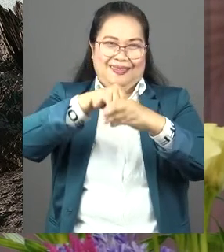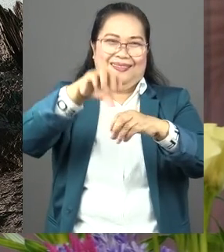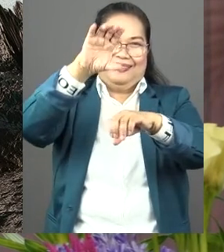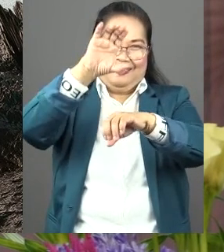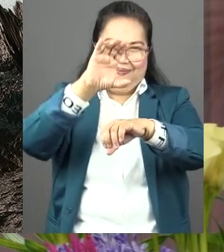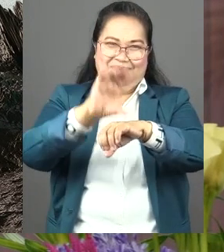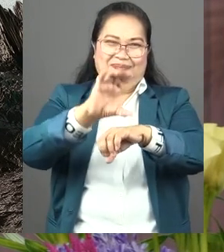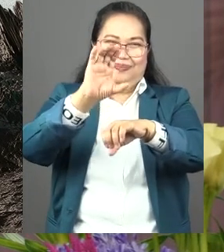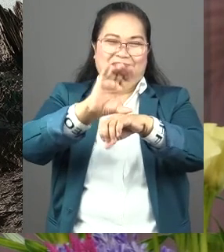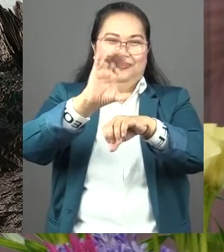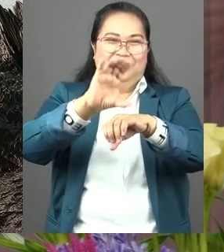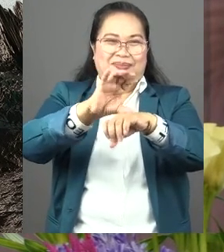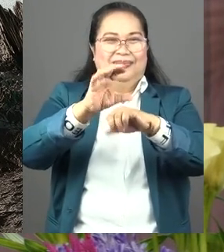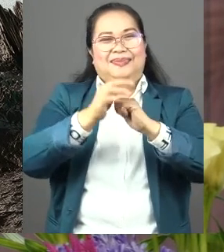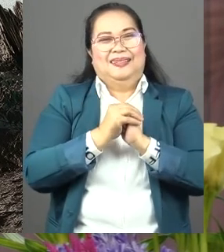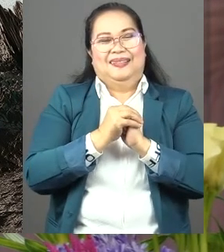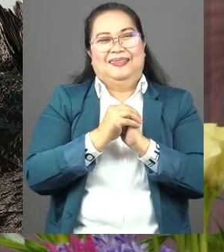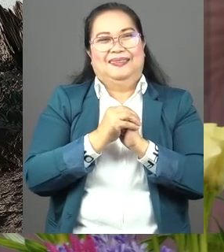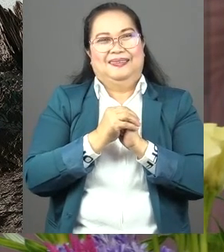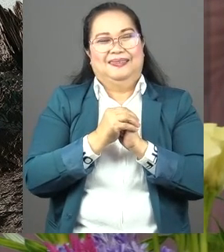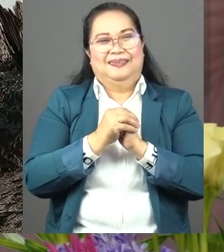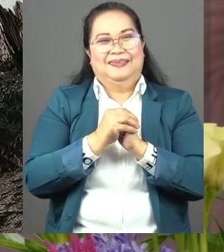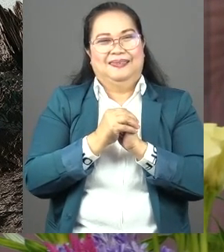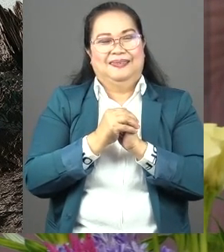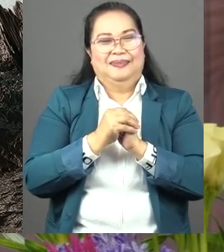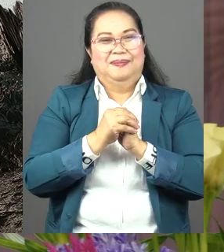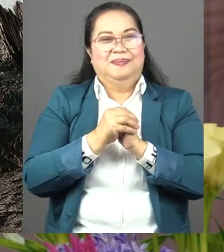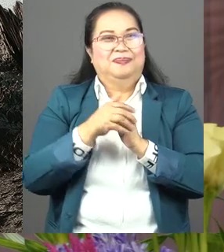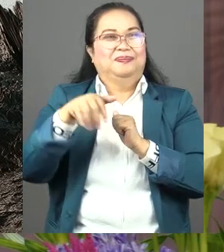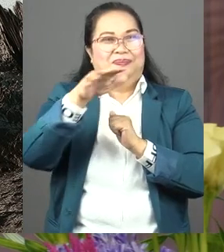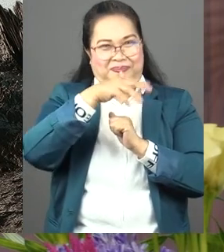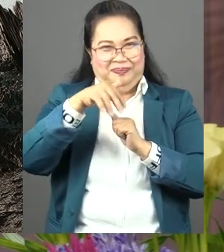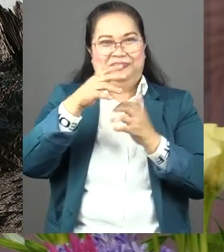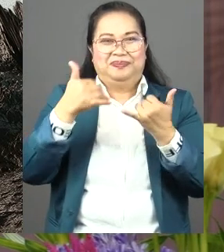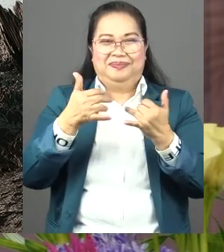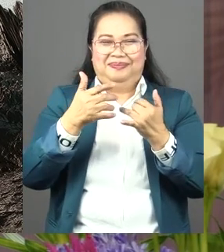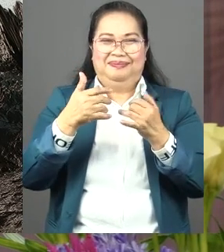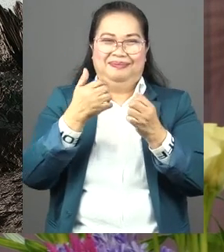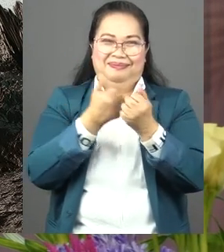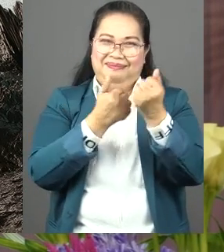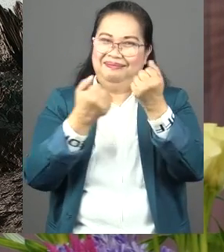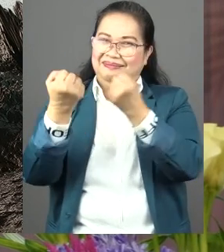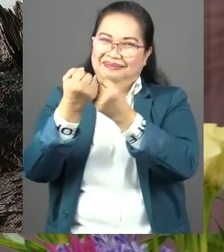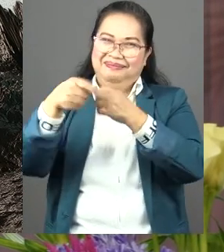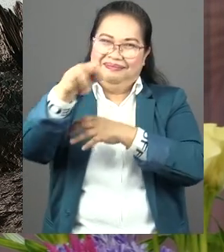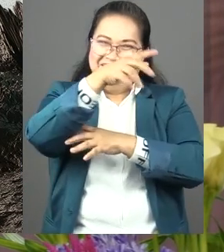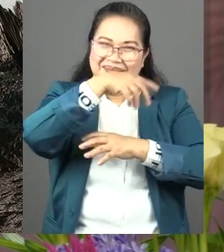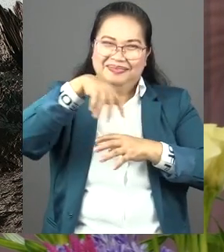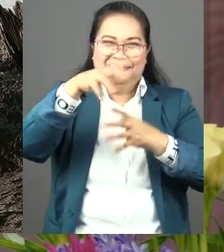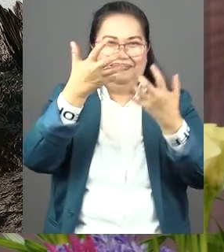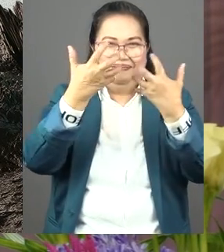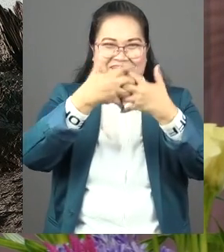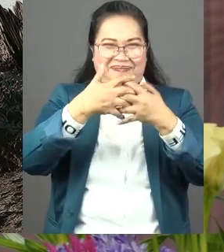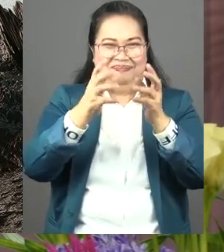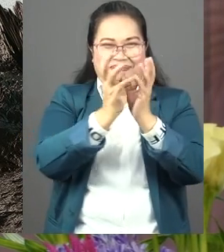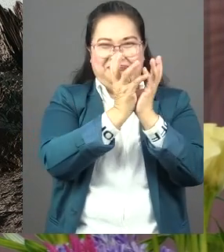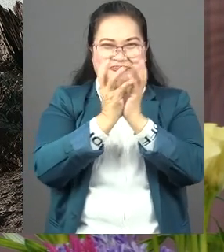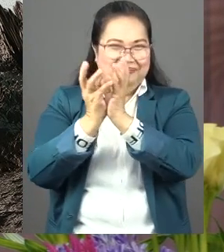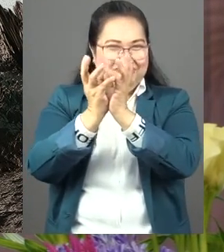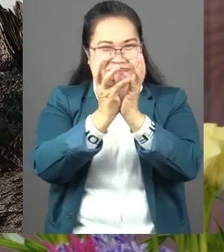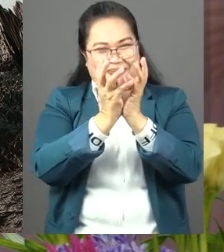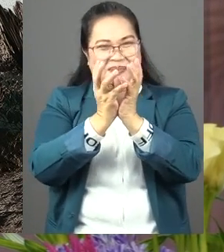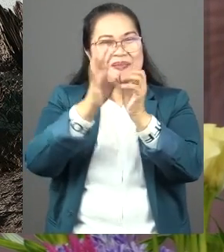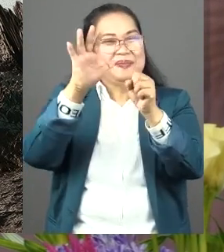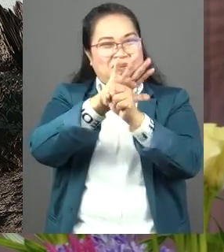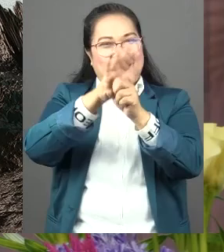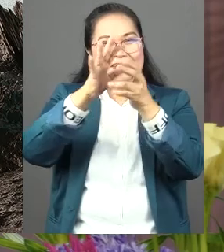the household of faith. Let's be like this to each other, okay? Be filled with the